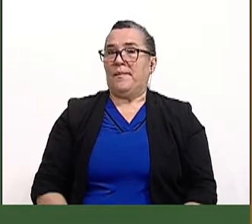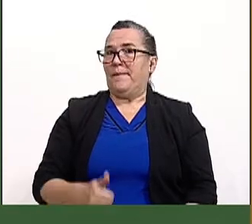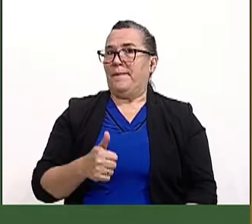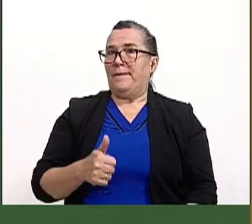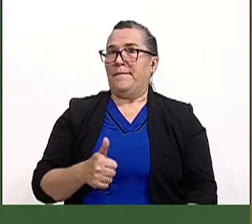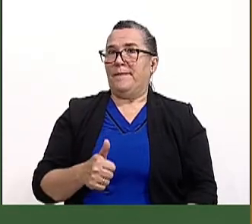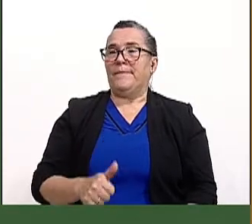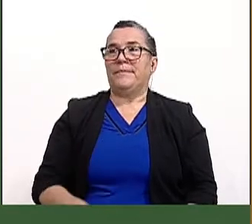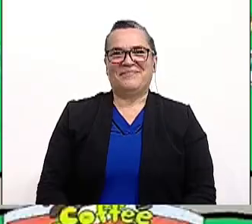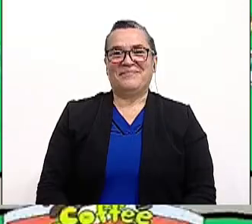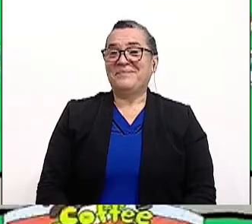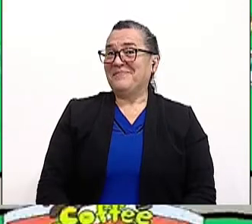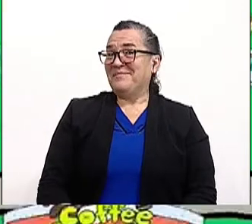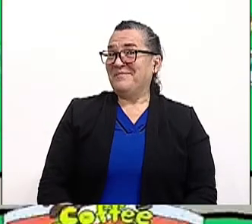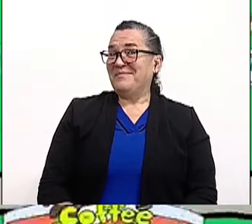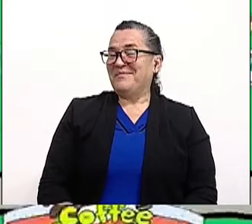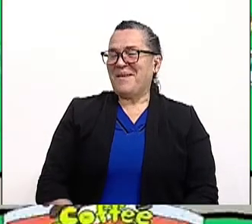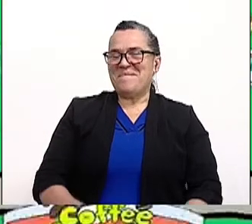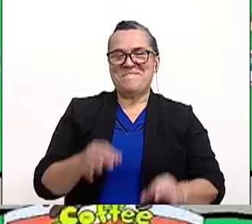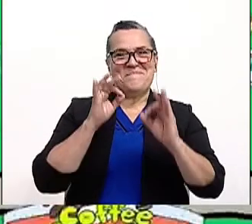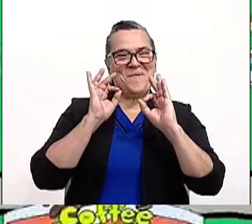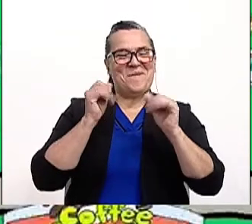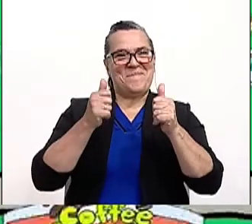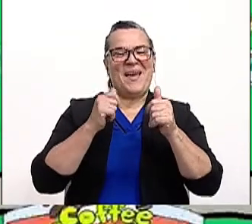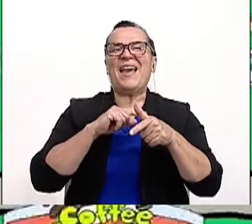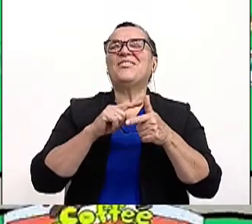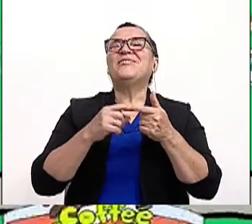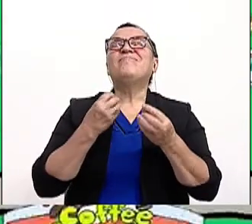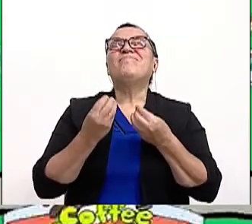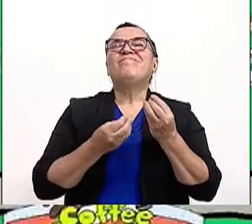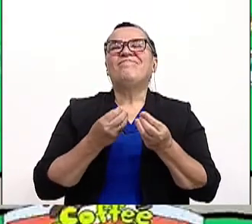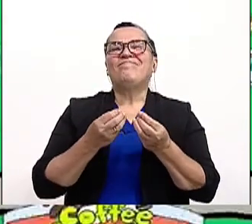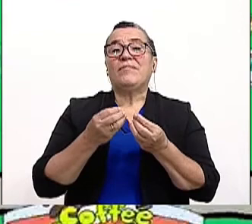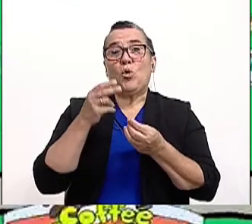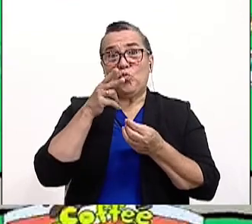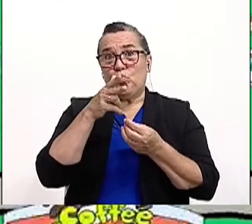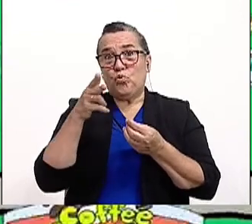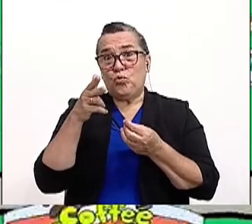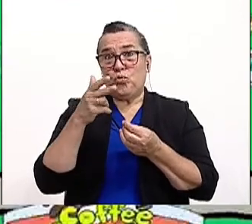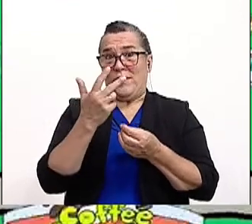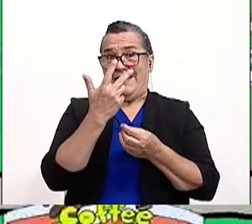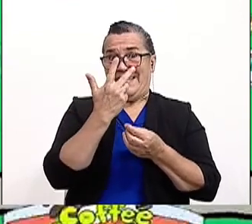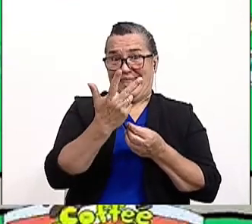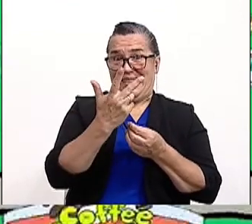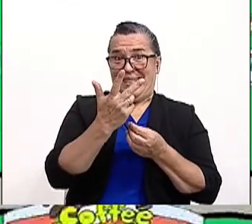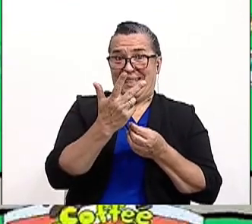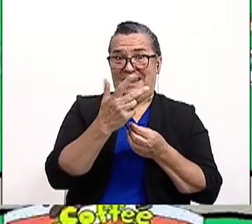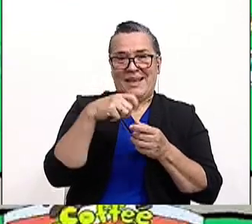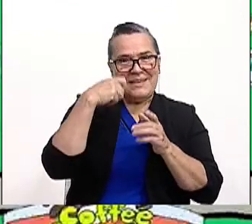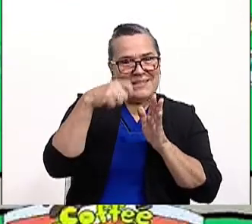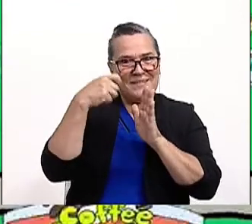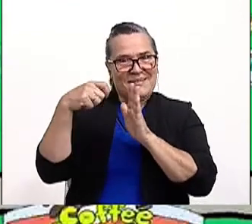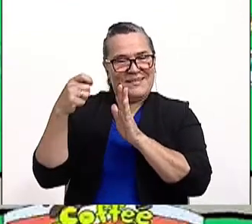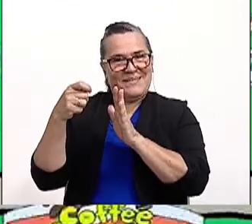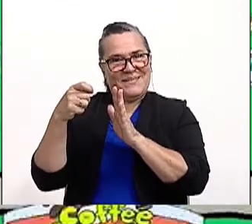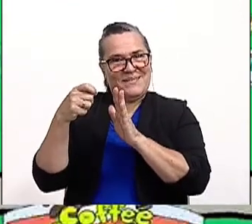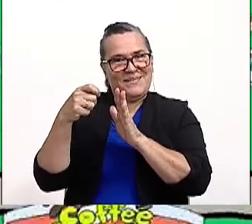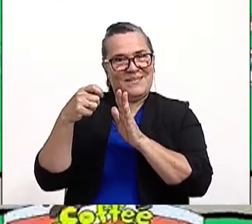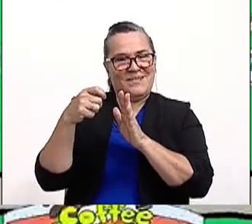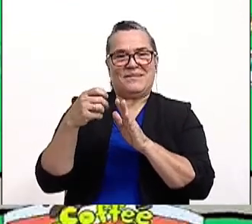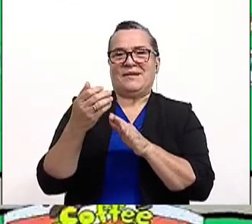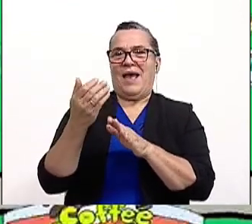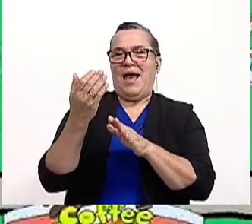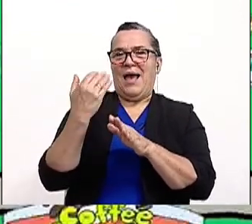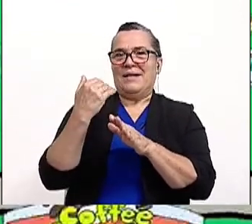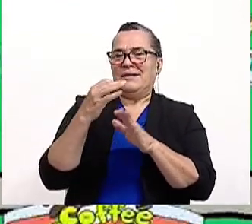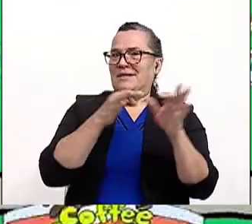good. Very good. We're going to watch 3 short videos. Pay attention to but before, let's pay attention